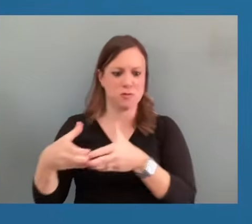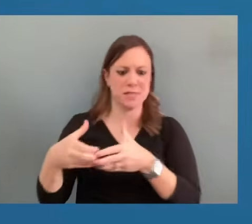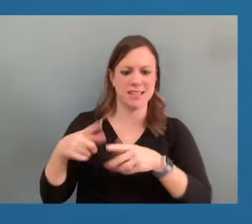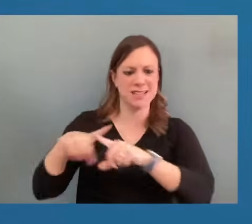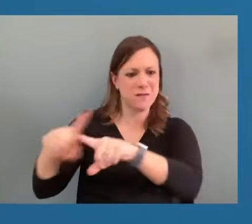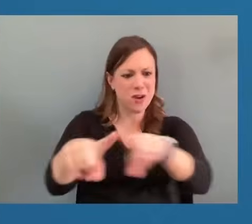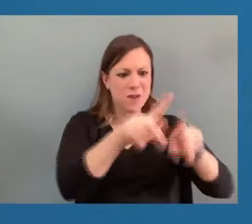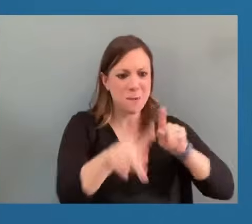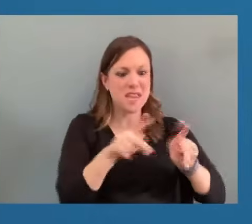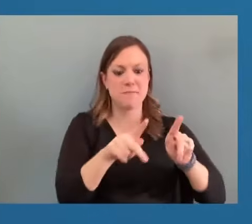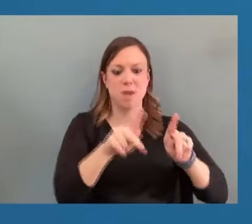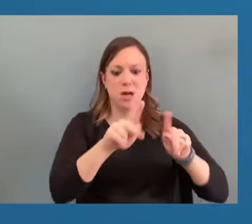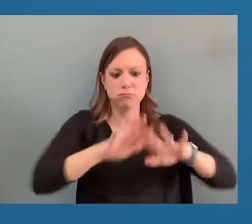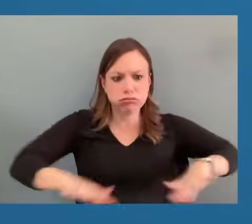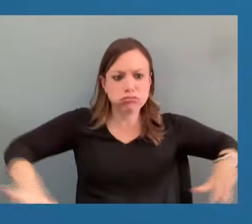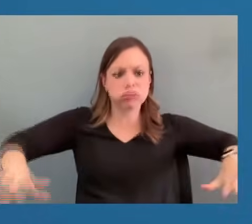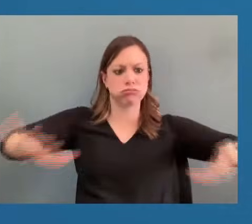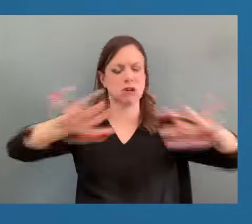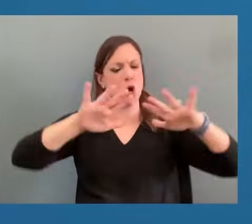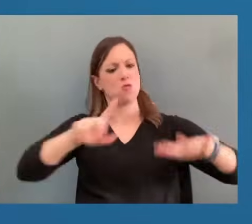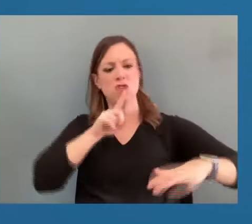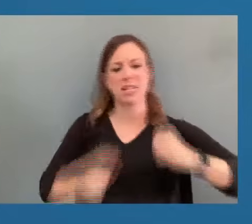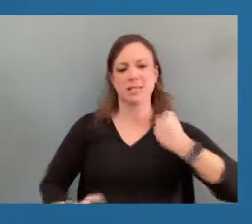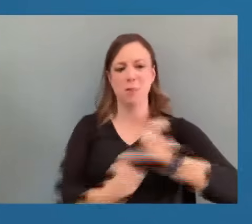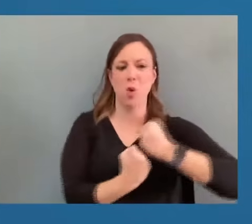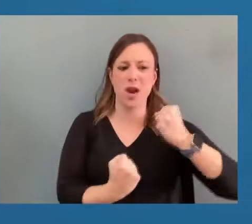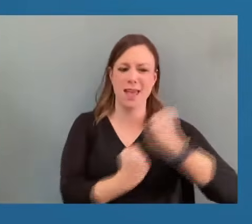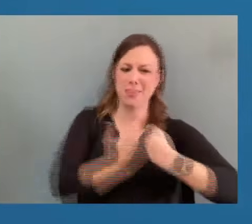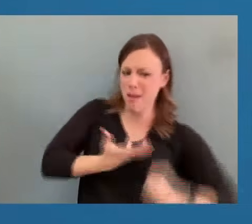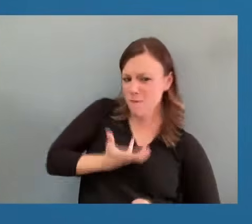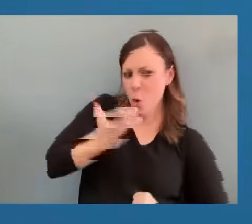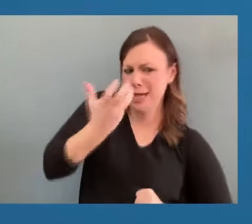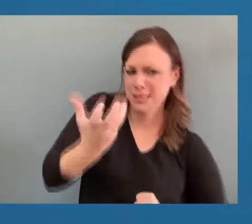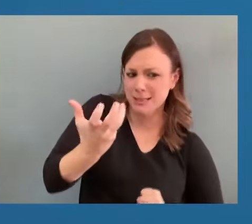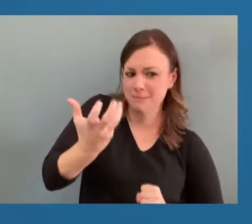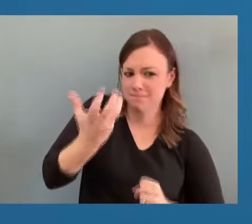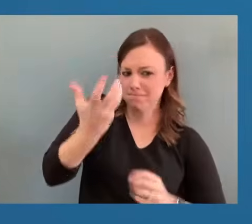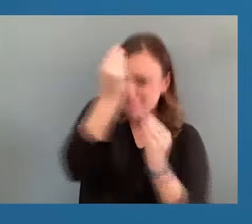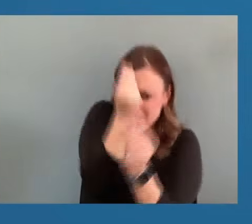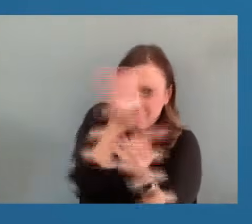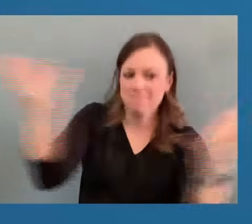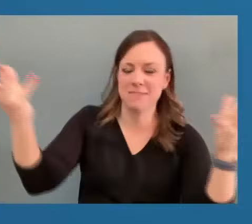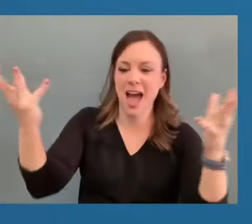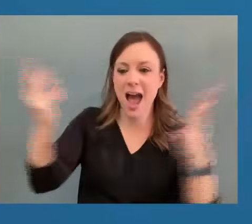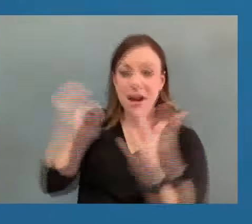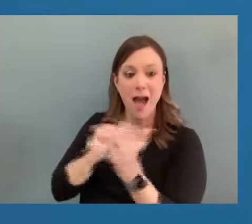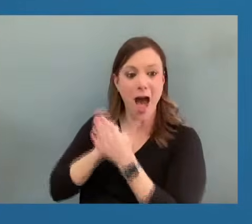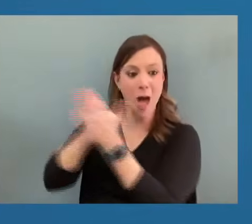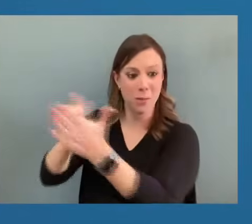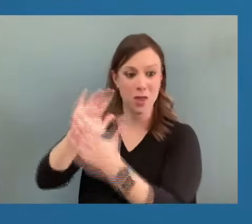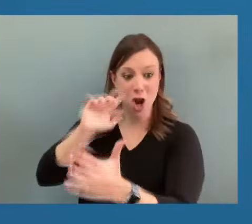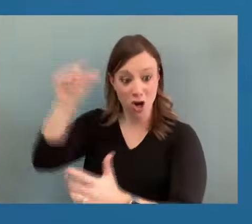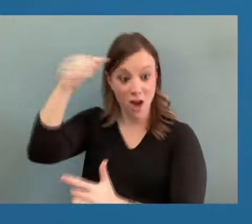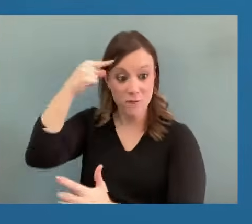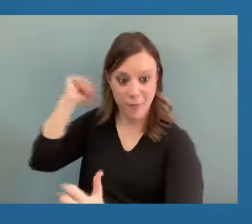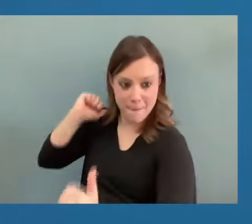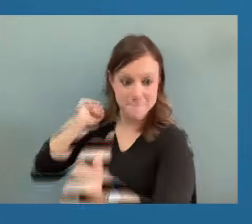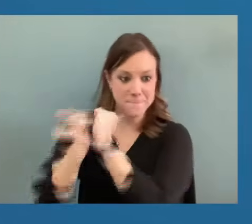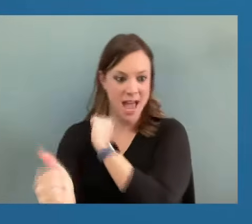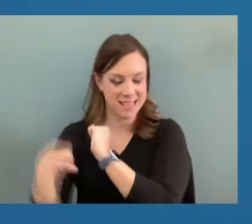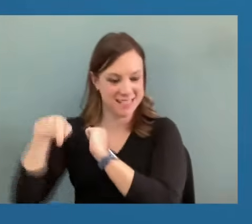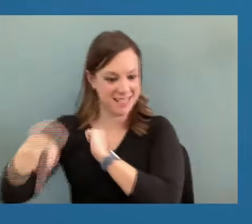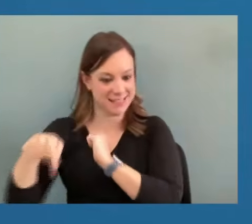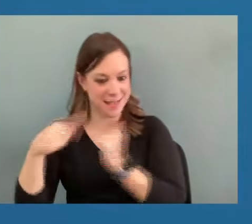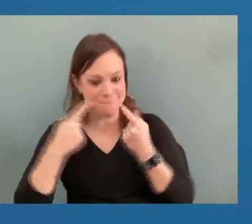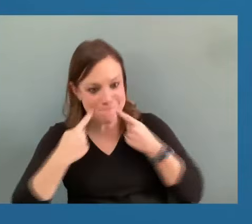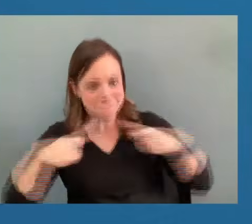who supported this and made their voices heard and helped the government get it passed, and the governor's leadership really led the